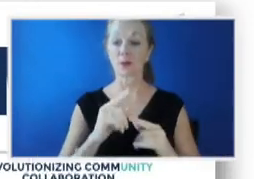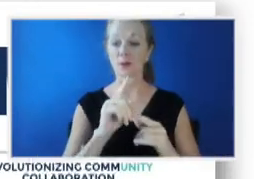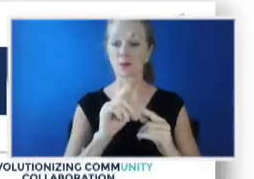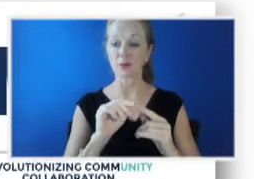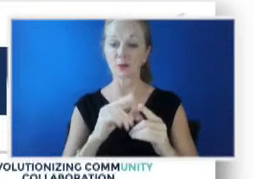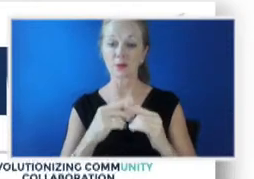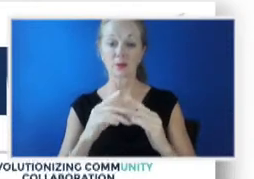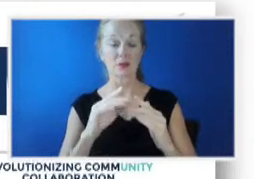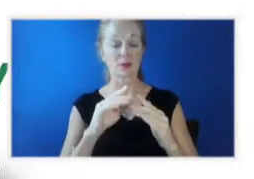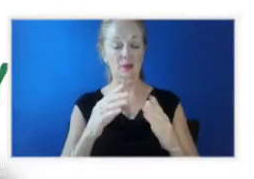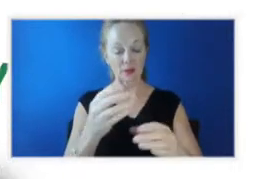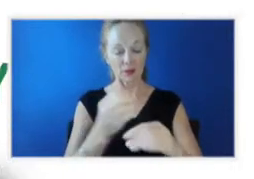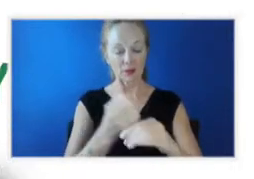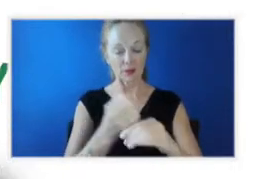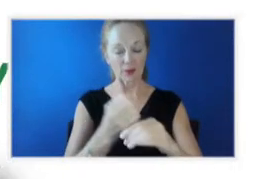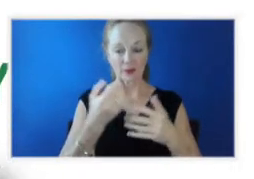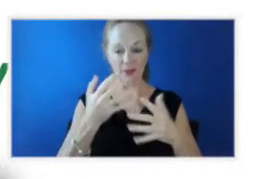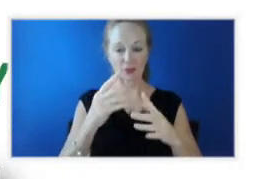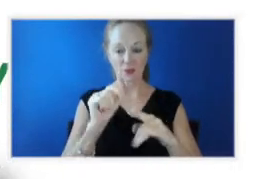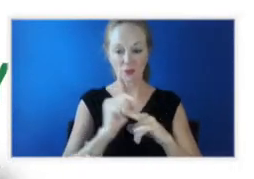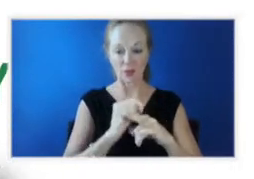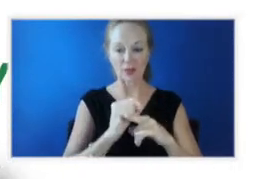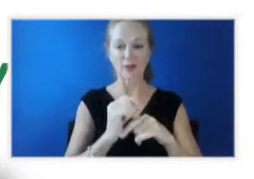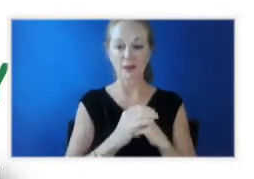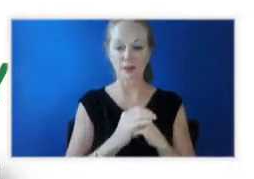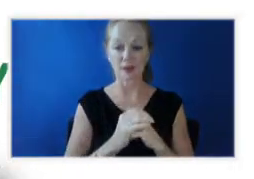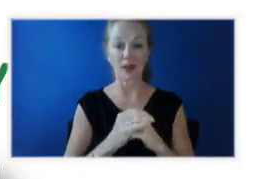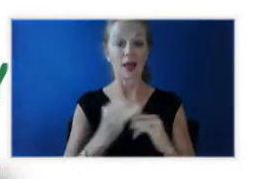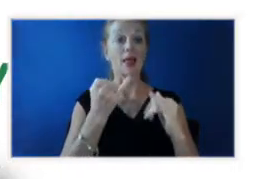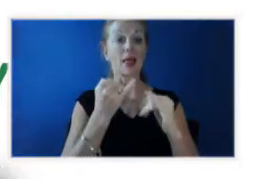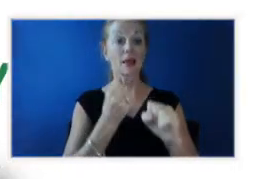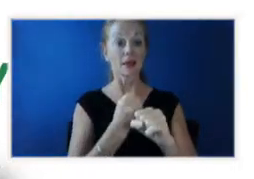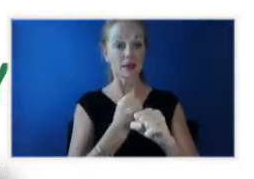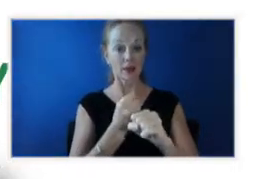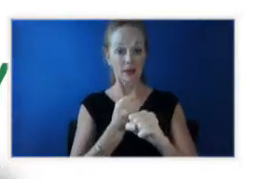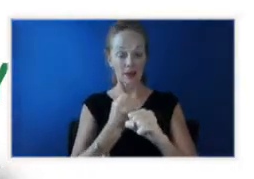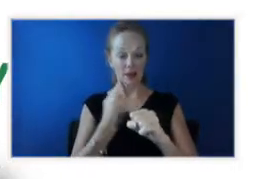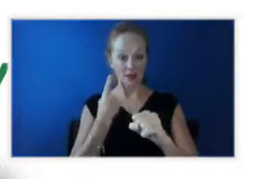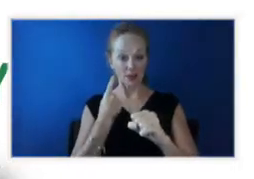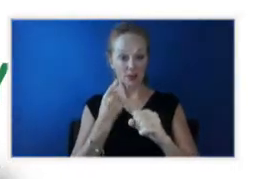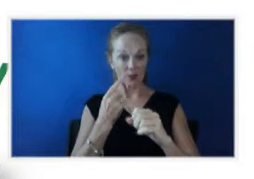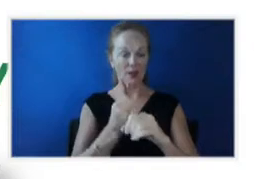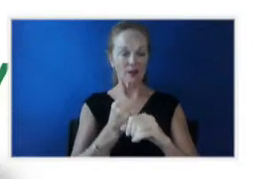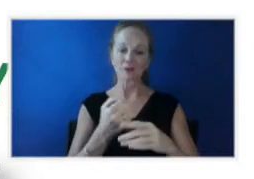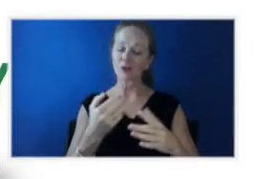have received the training. And last year we received a